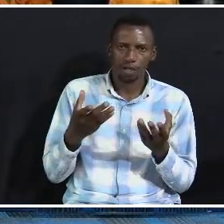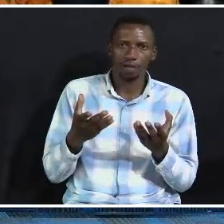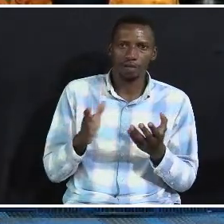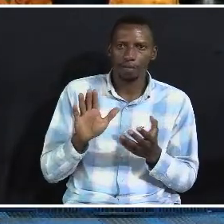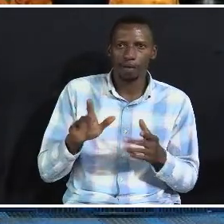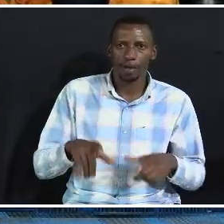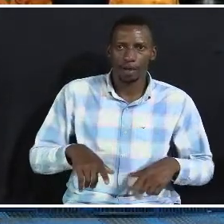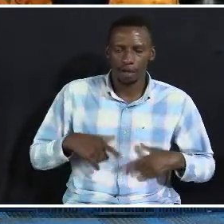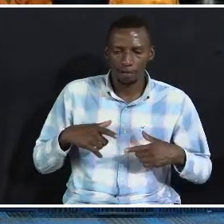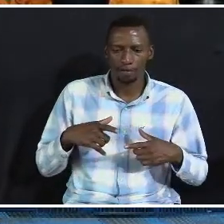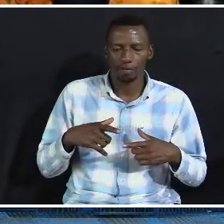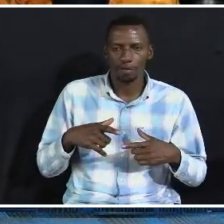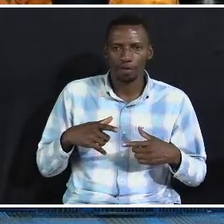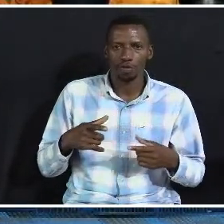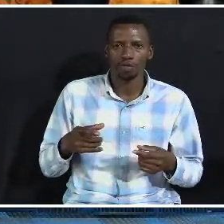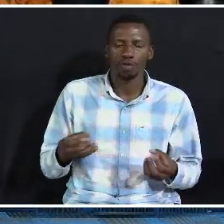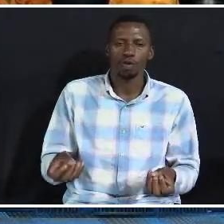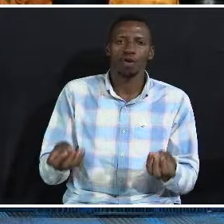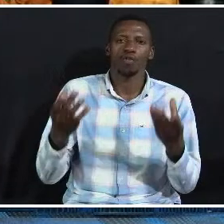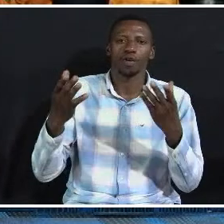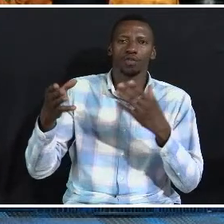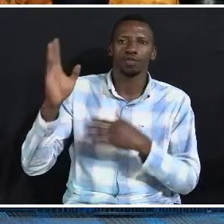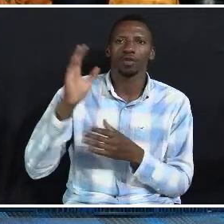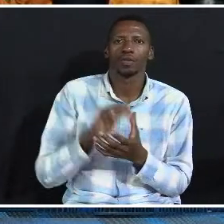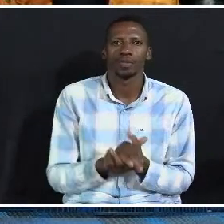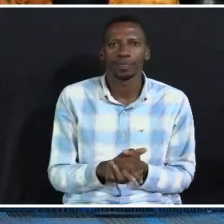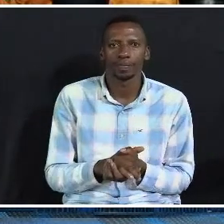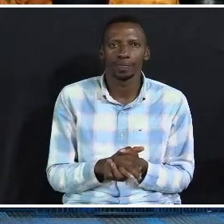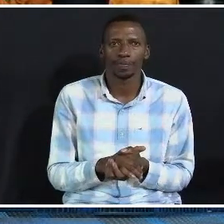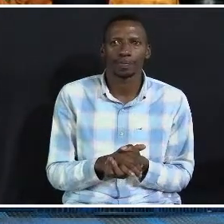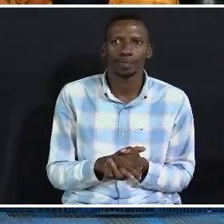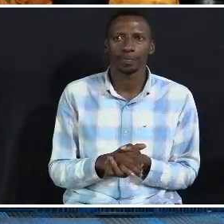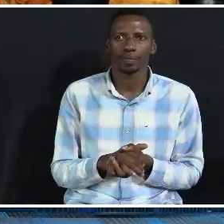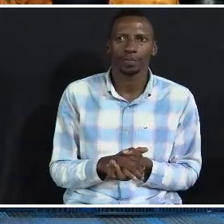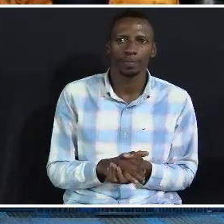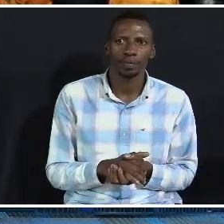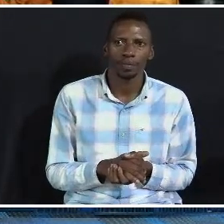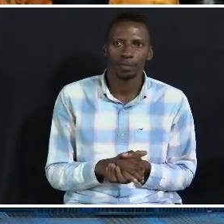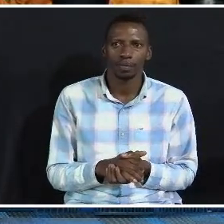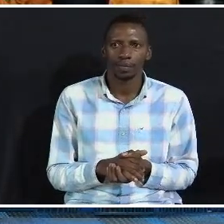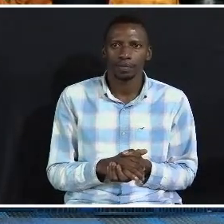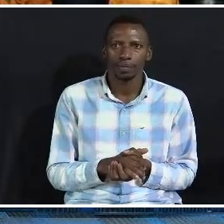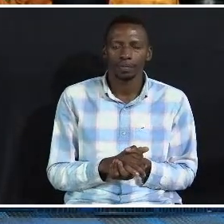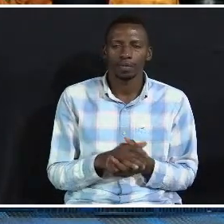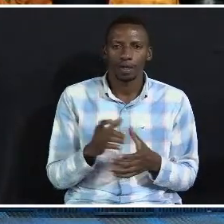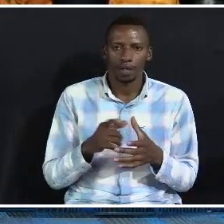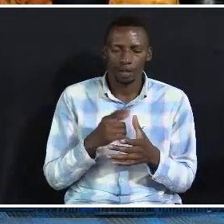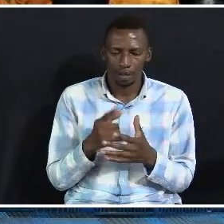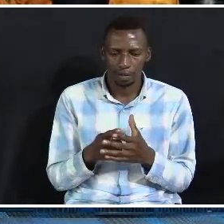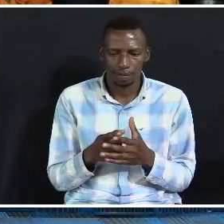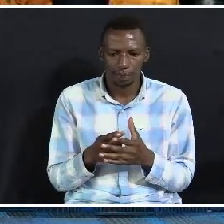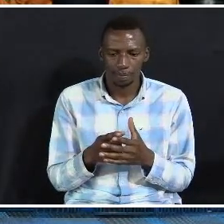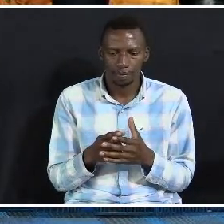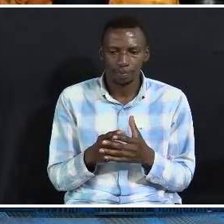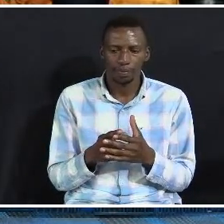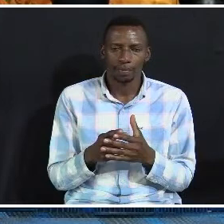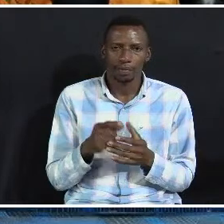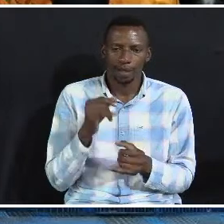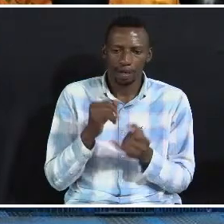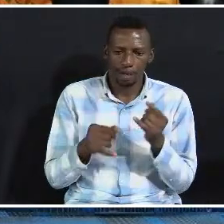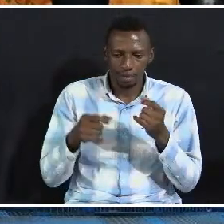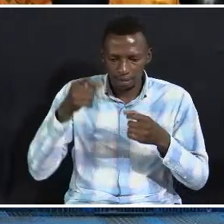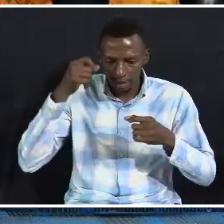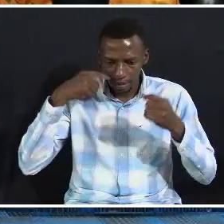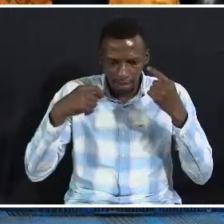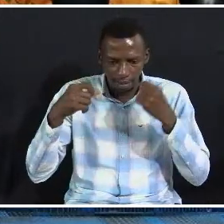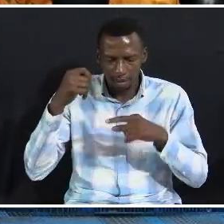like that today? And now the last words of love are spoken. The last tears are